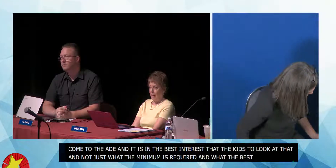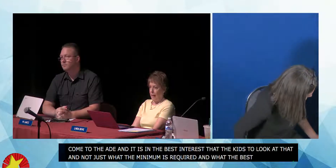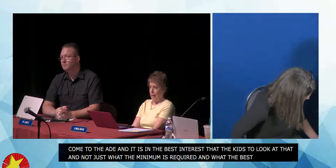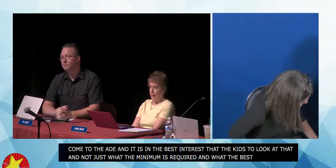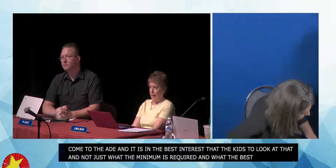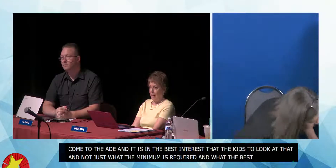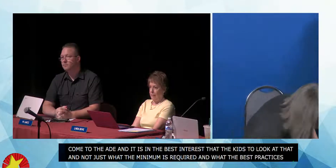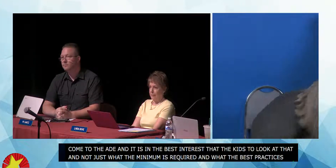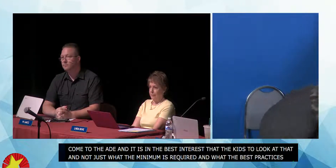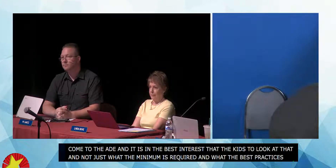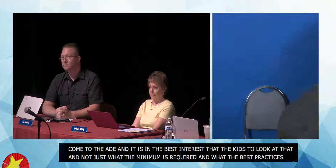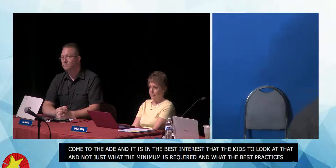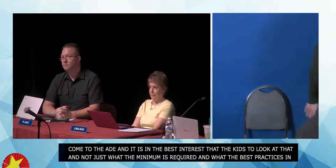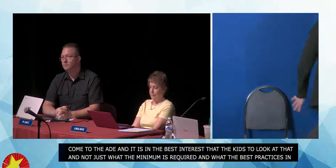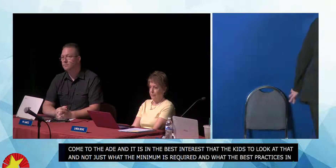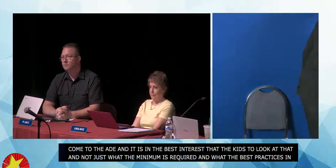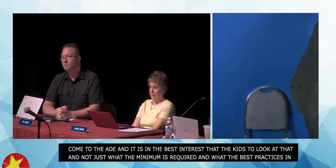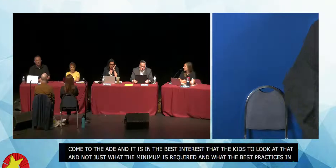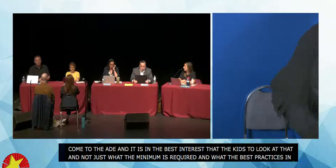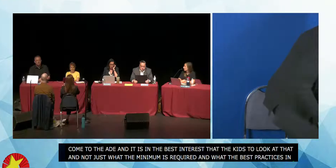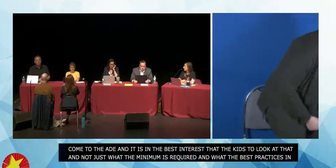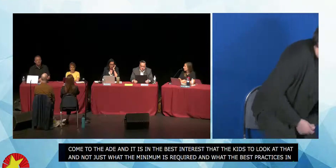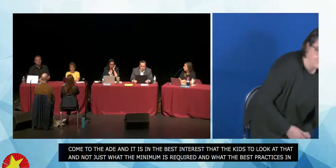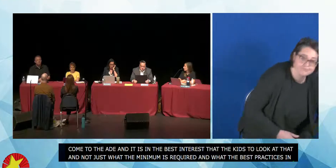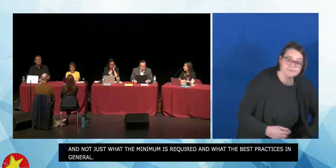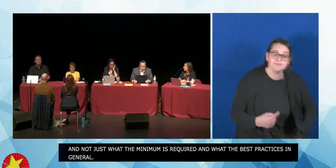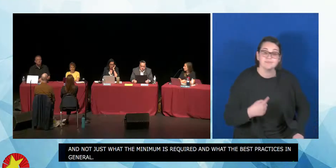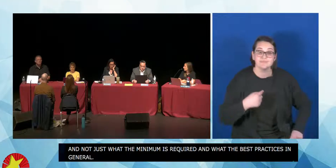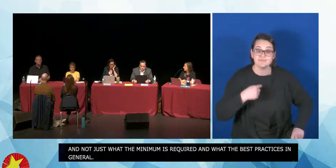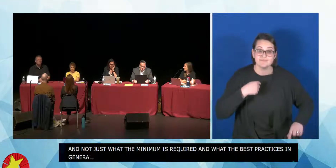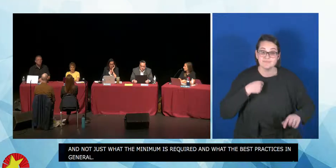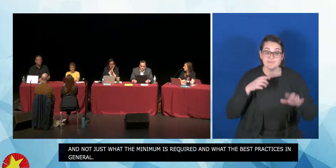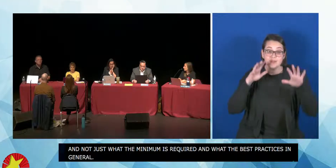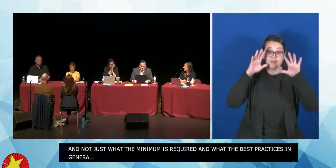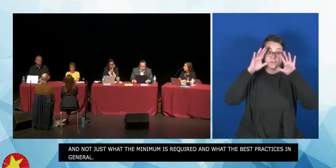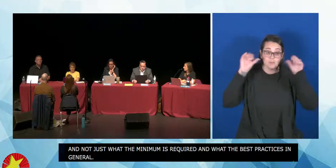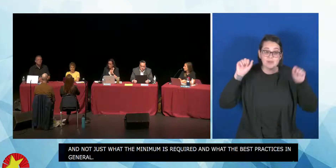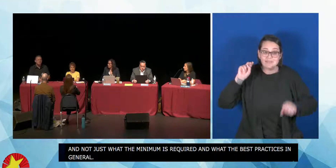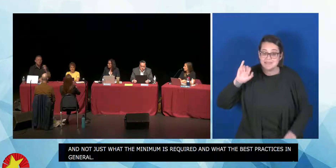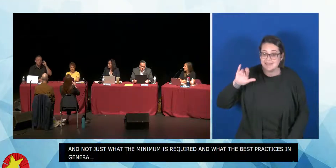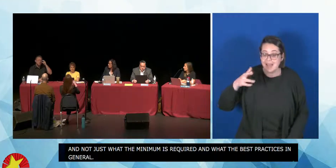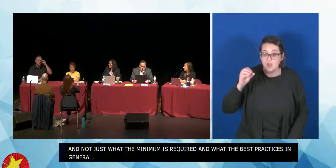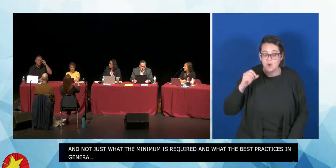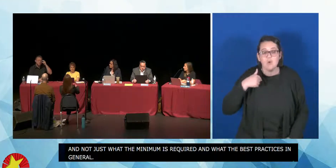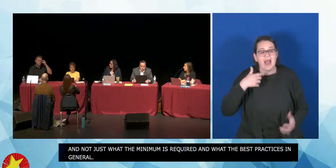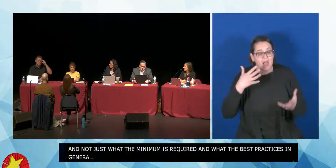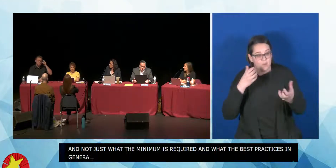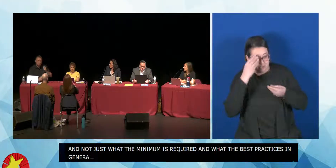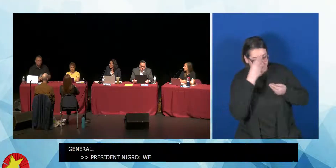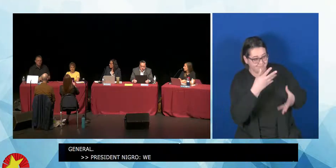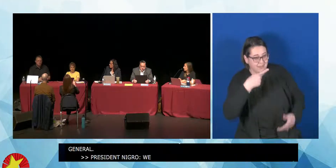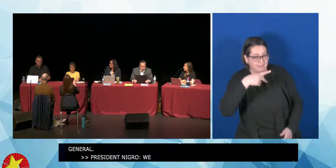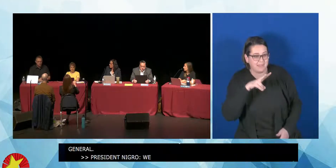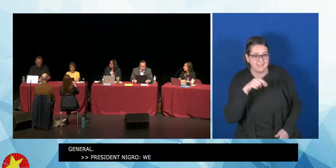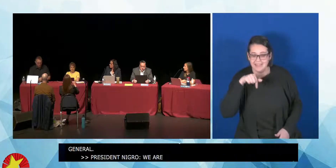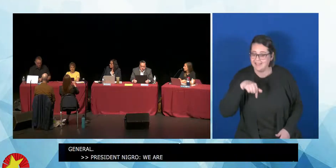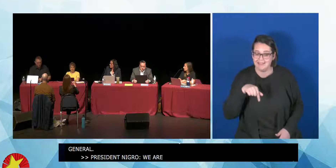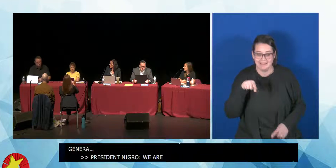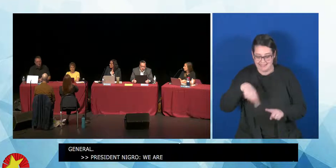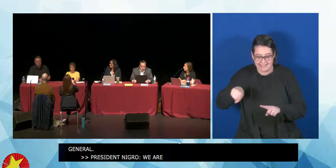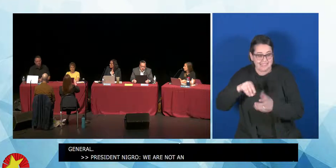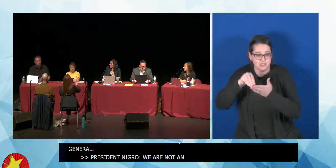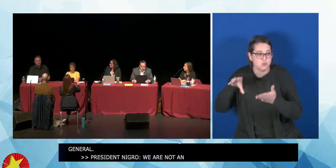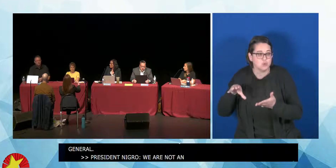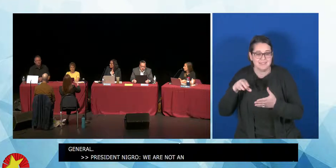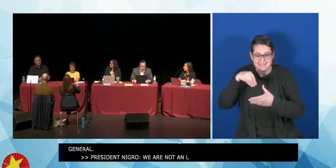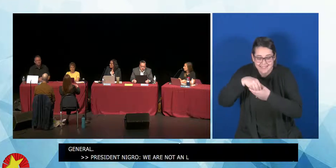This is David Nigro. PV, just to note, we are not an LEA with respect to these children. These are all children in the co-ops. The